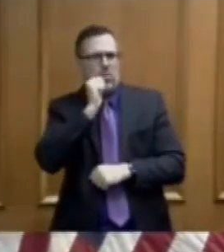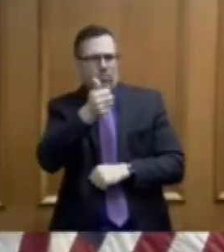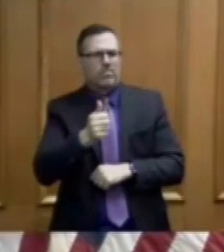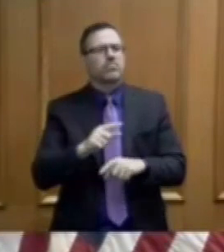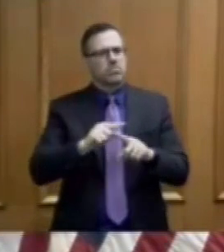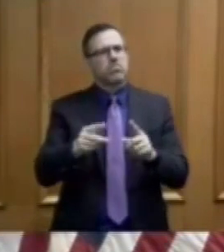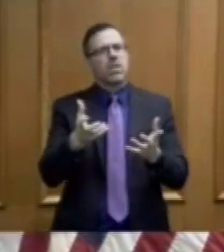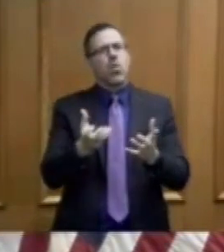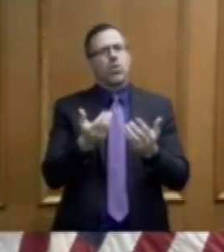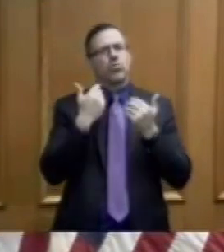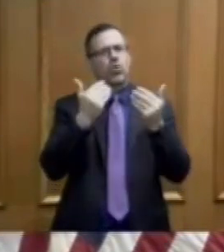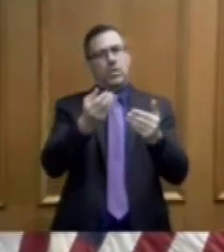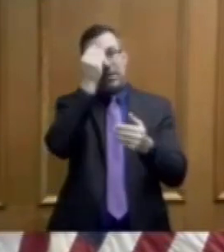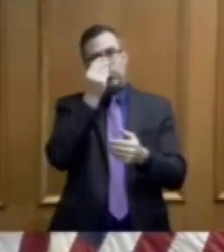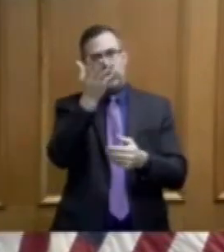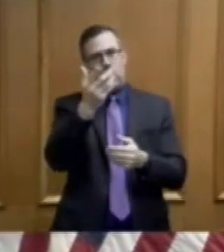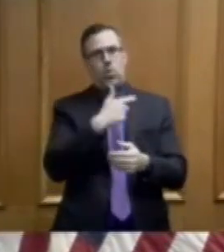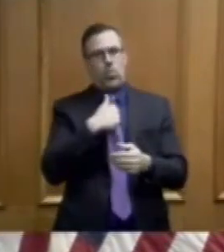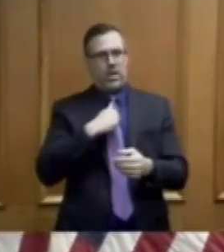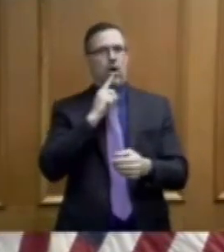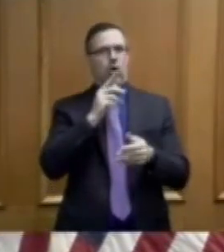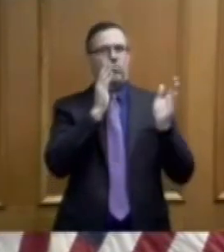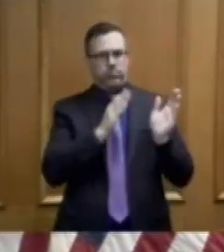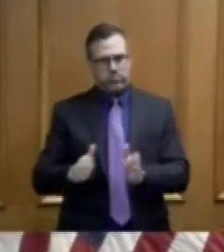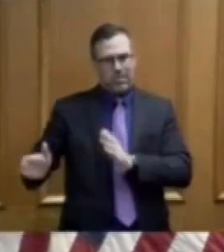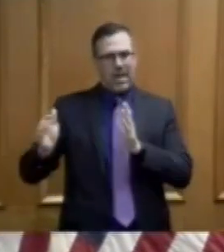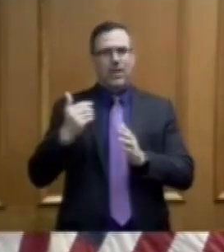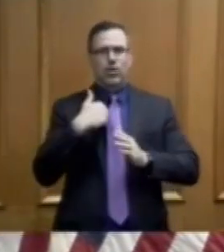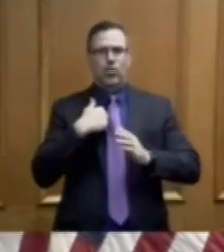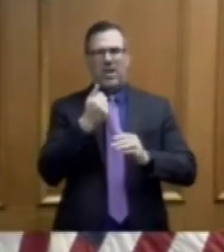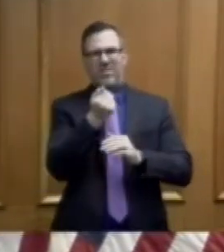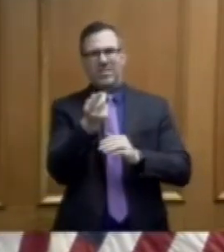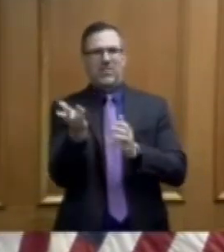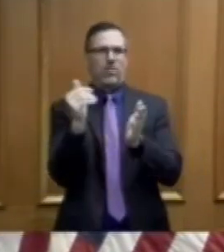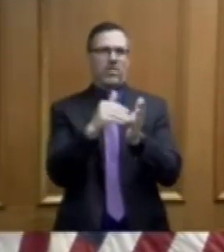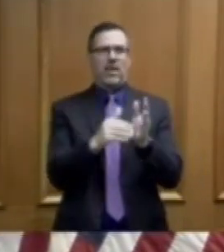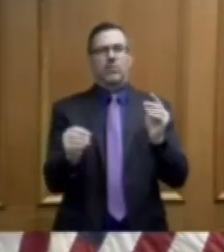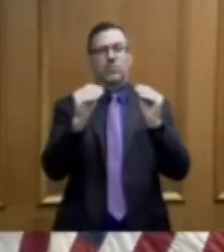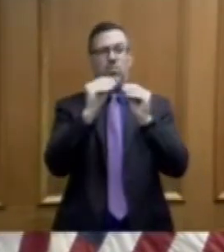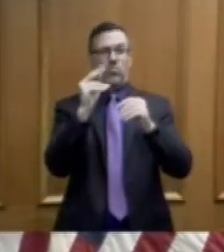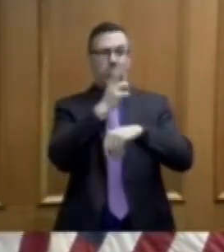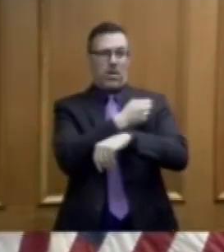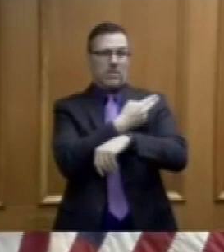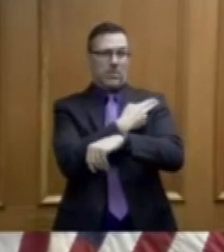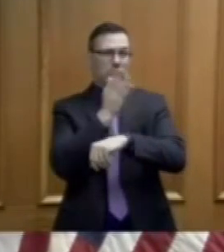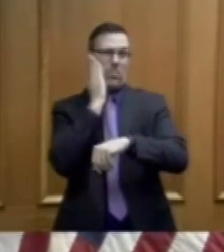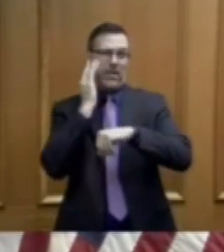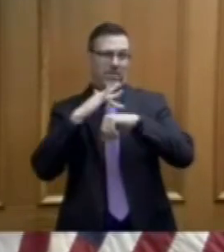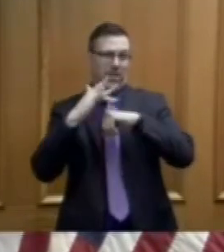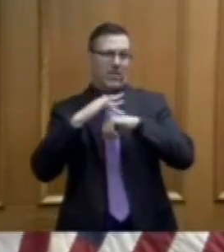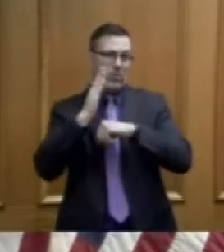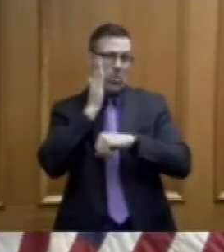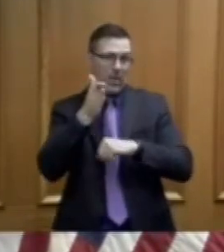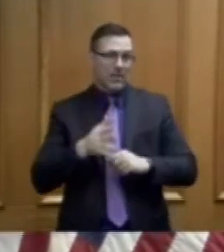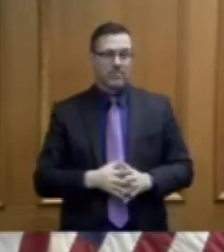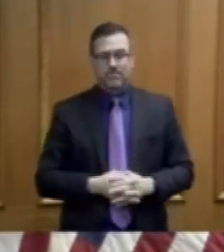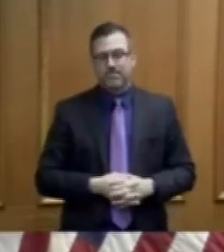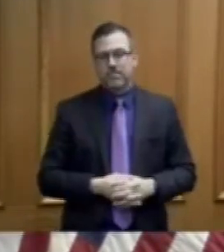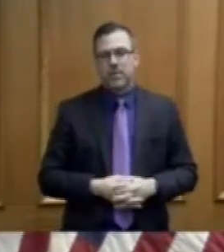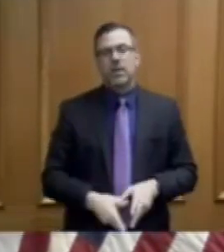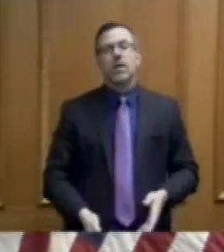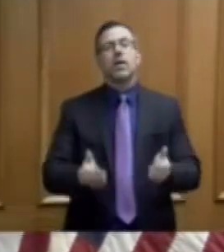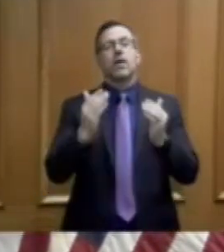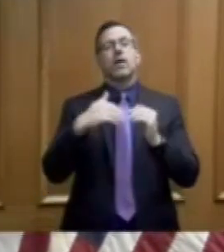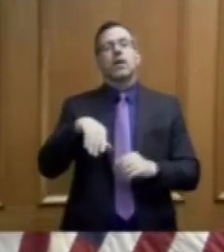and we are preparing to bring online those additional thousands of beds. With our surge planning, we're also placing